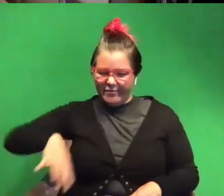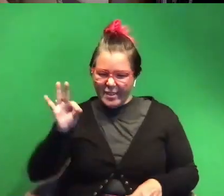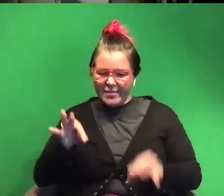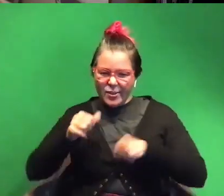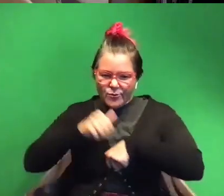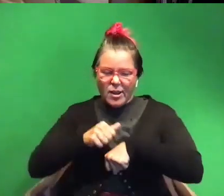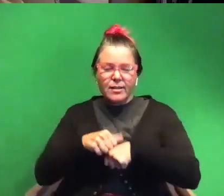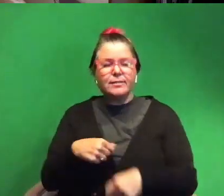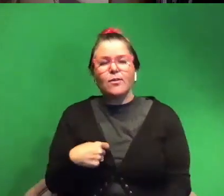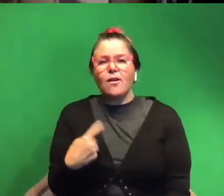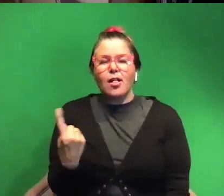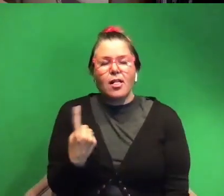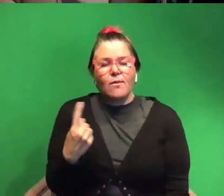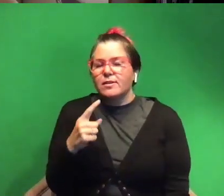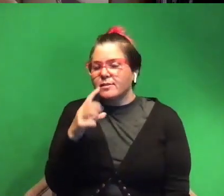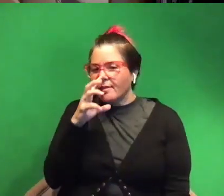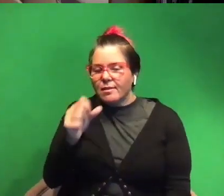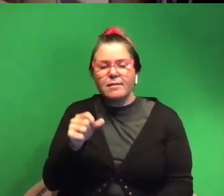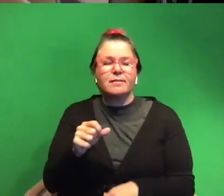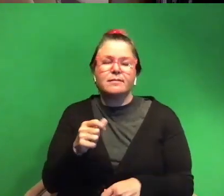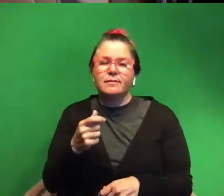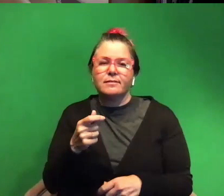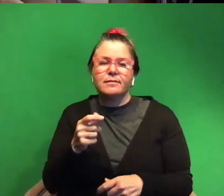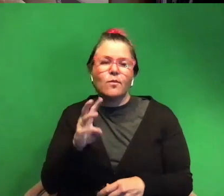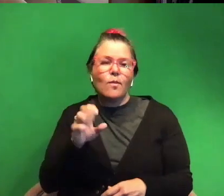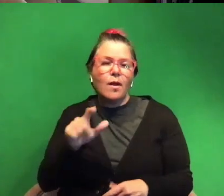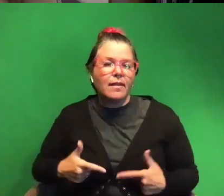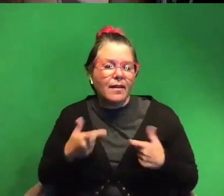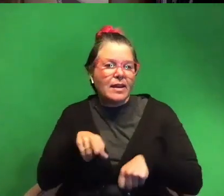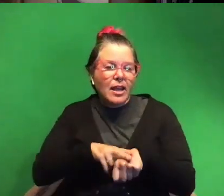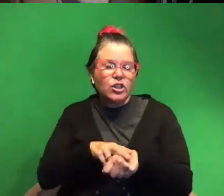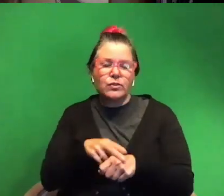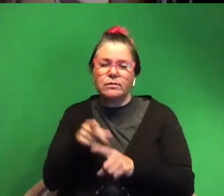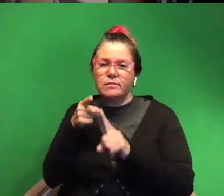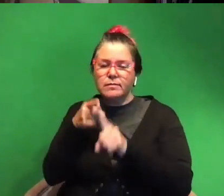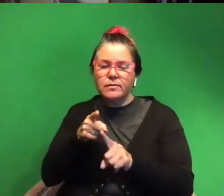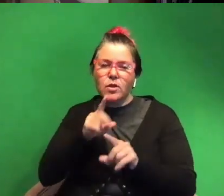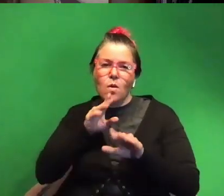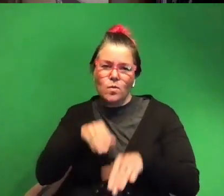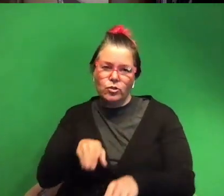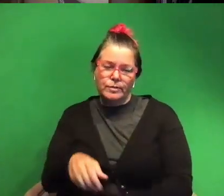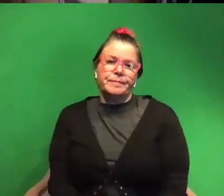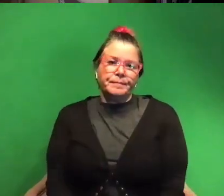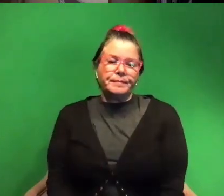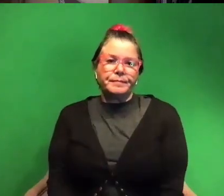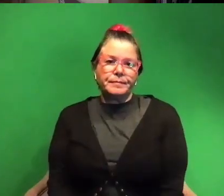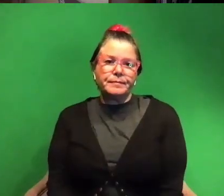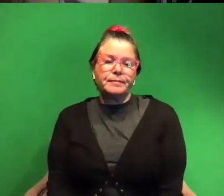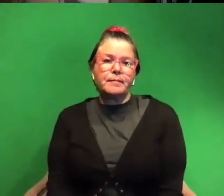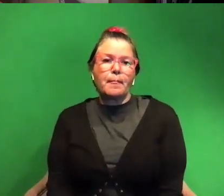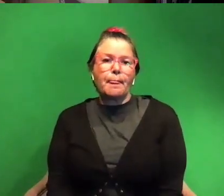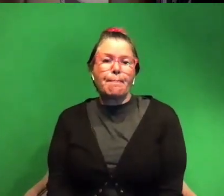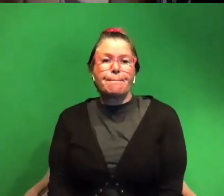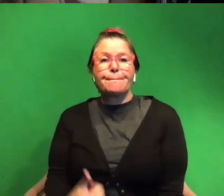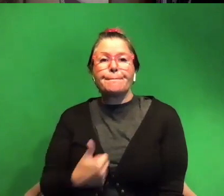So I was always just very interested in wildlife and nature, and particularly in the ocean. So when I